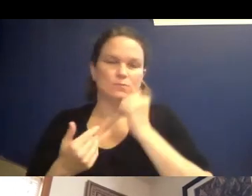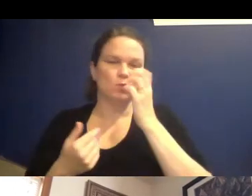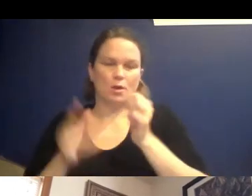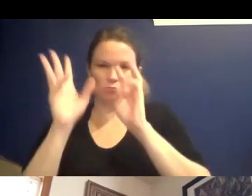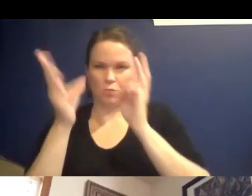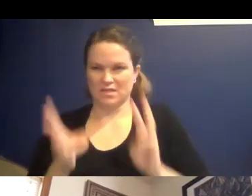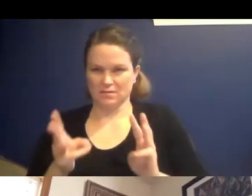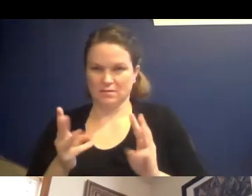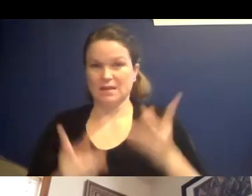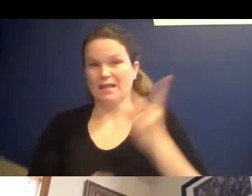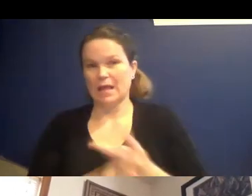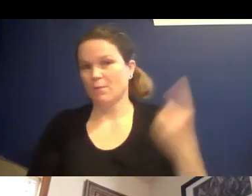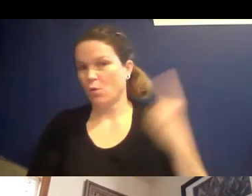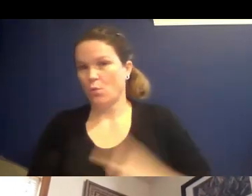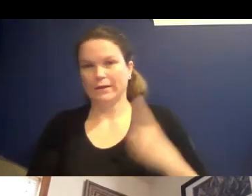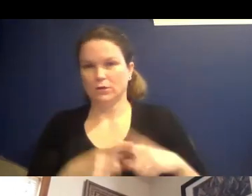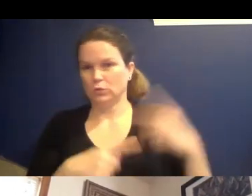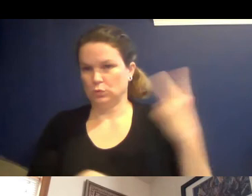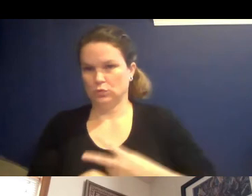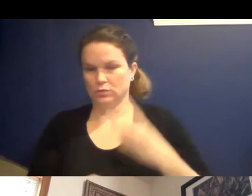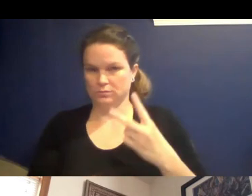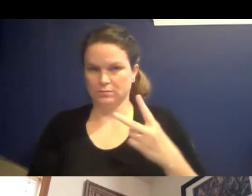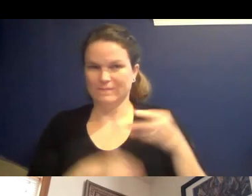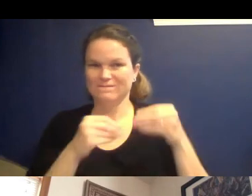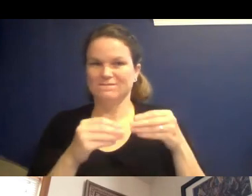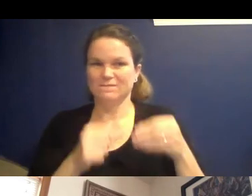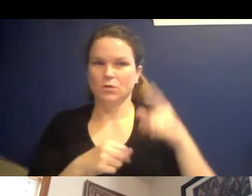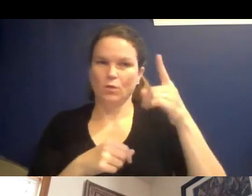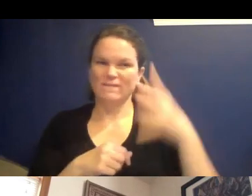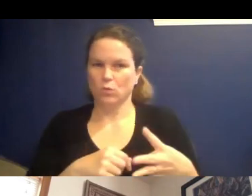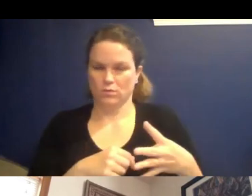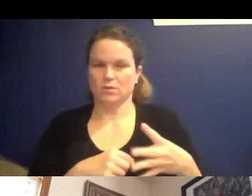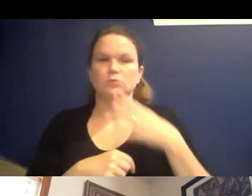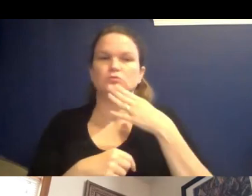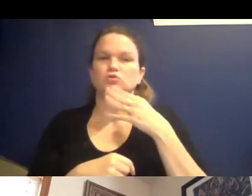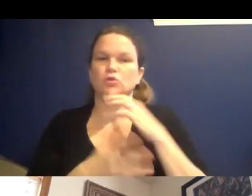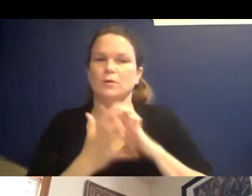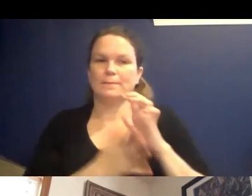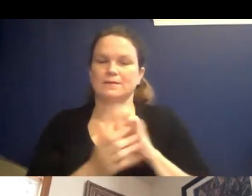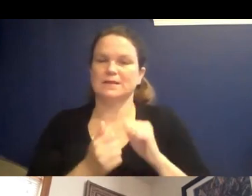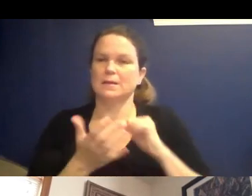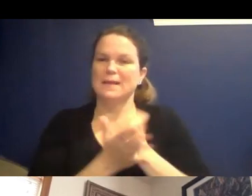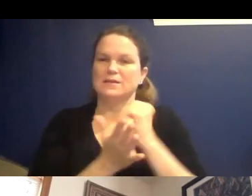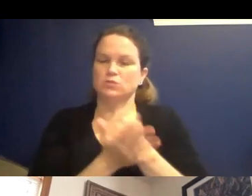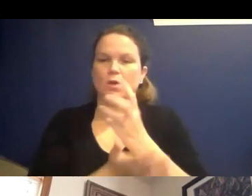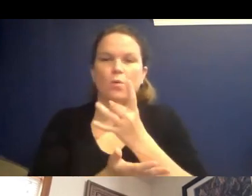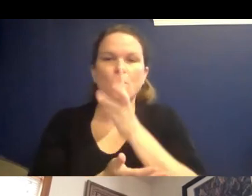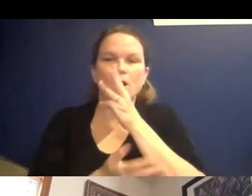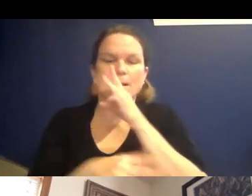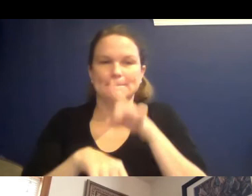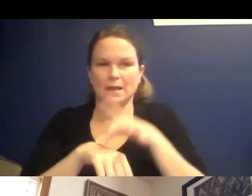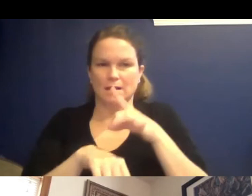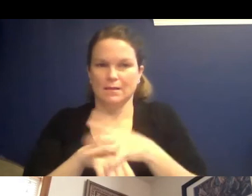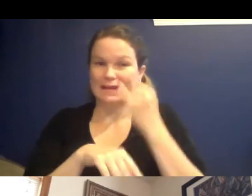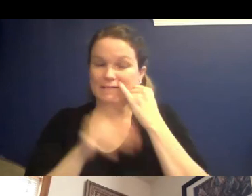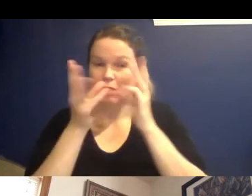kept for 1 to 2 days if necessary and fed a 1 to 4 sugar solution of macerated watermelon. If the weather is warm and dry,